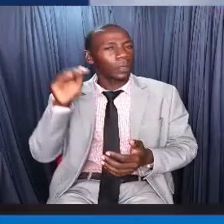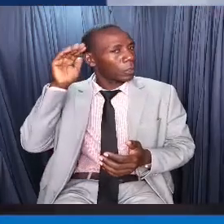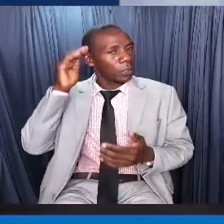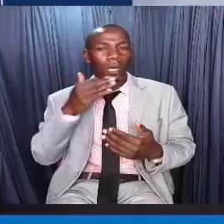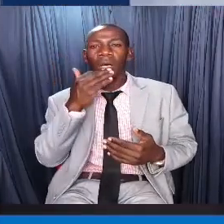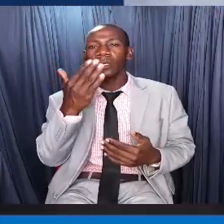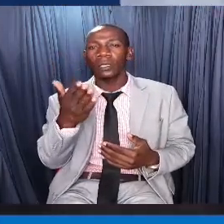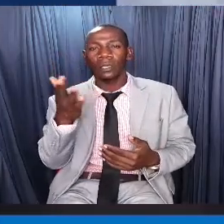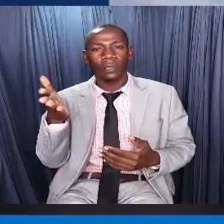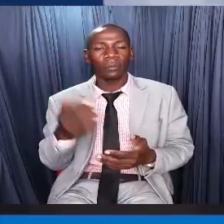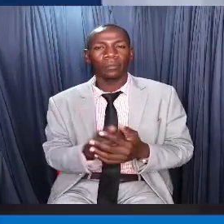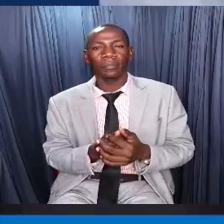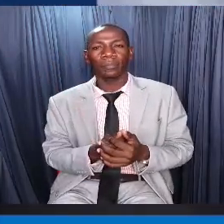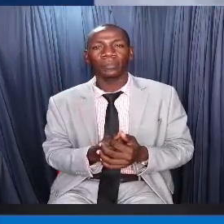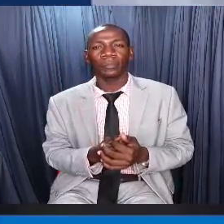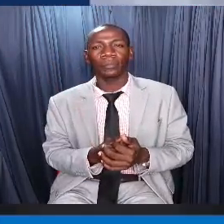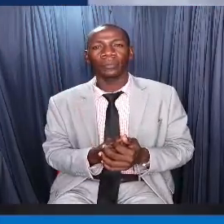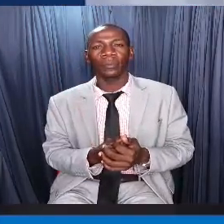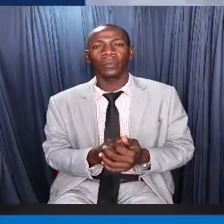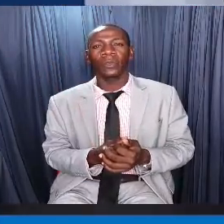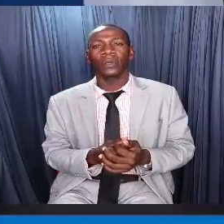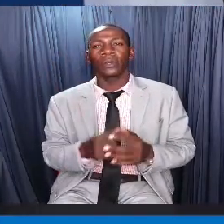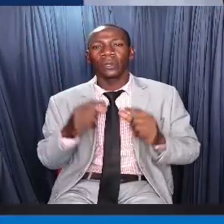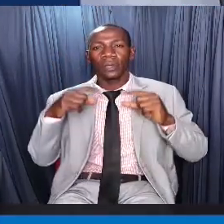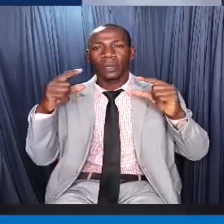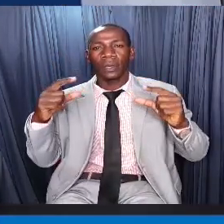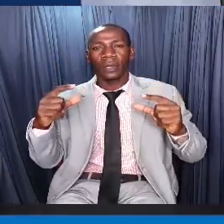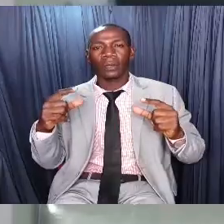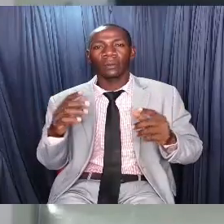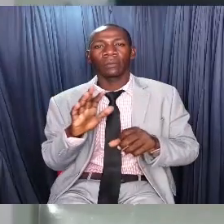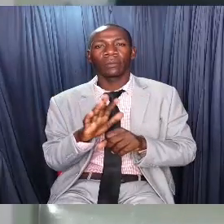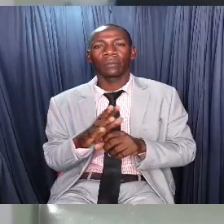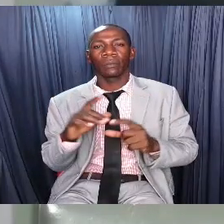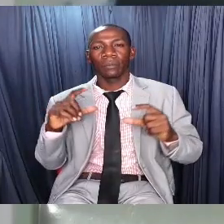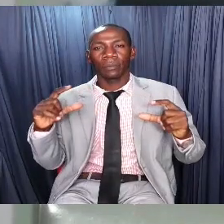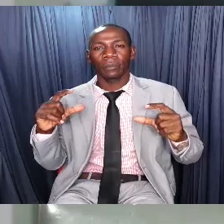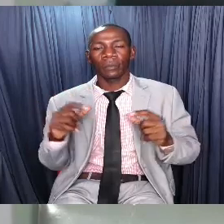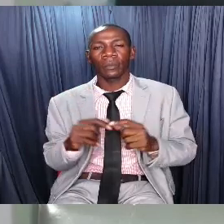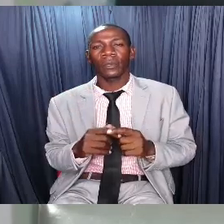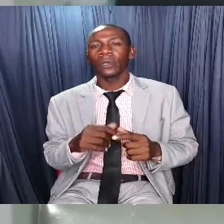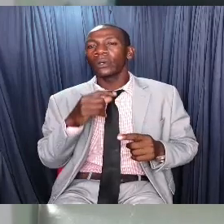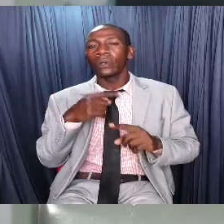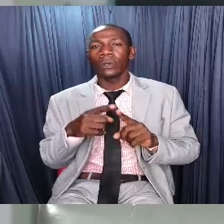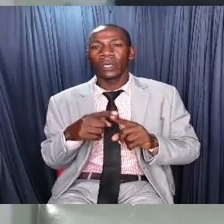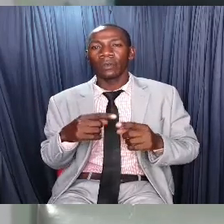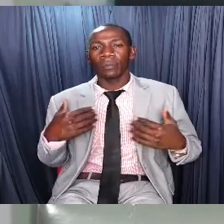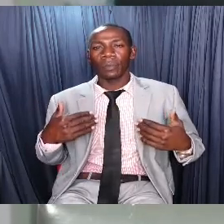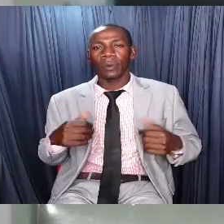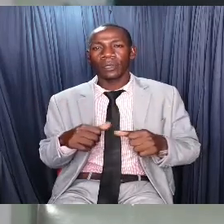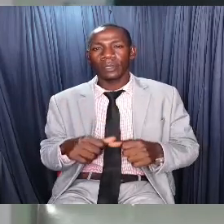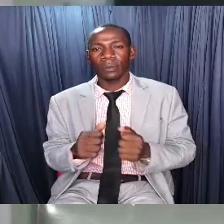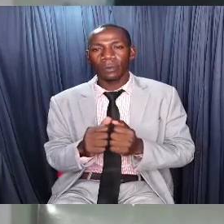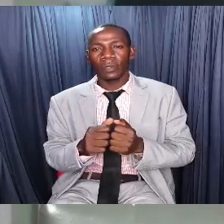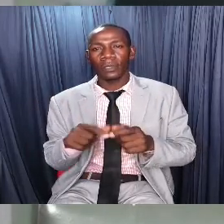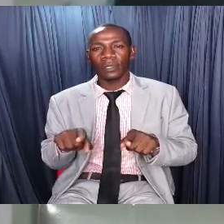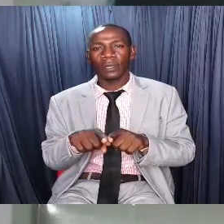And God answers him. Ni bahati kubwa sana. This is a very great luck. Si kila mtu anakaa na mtu kama huyu. Not everyone who